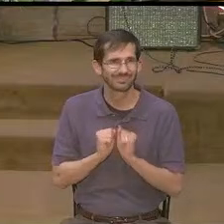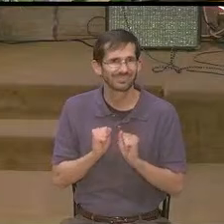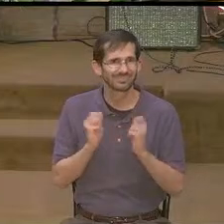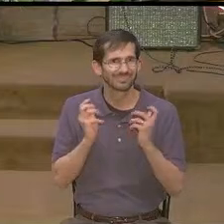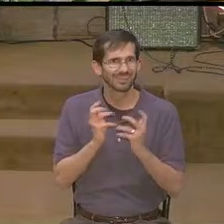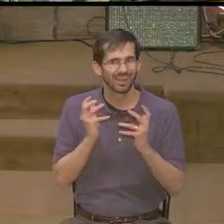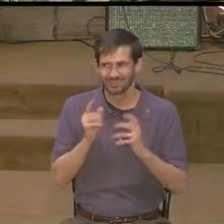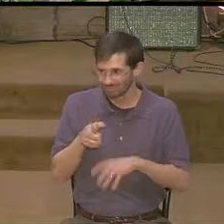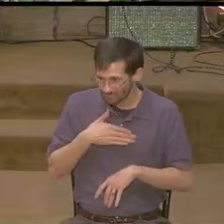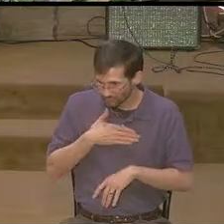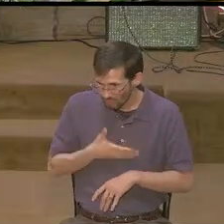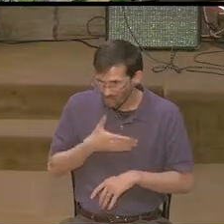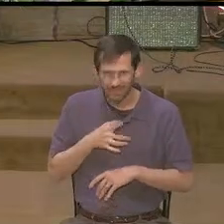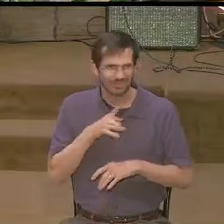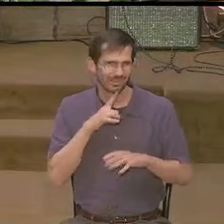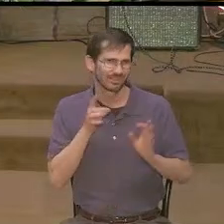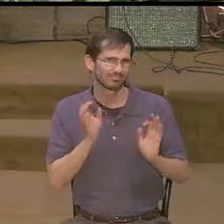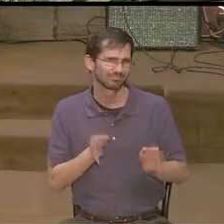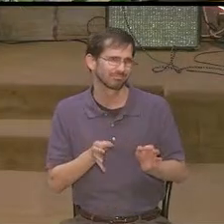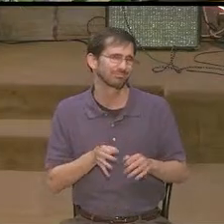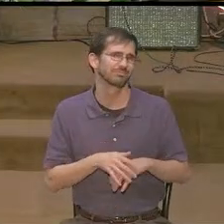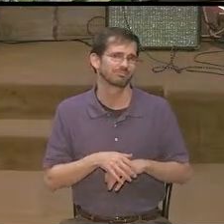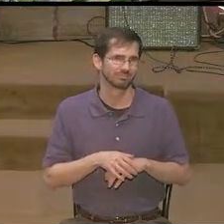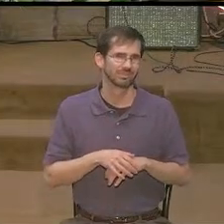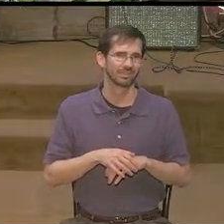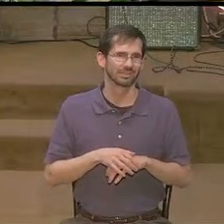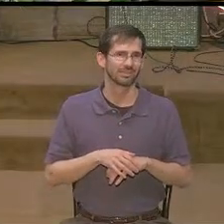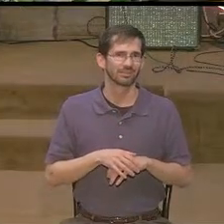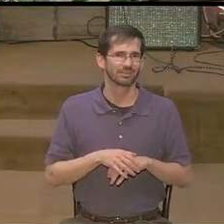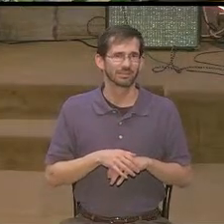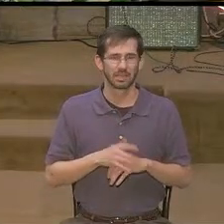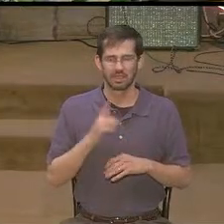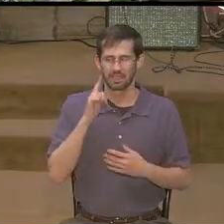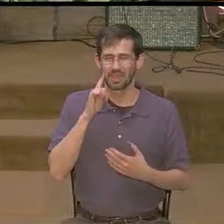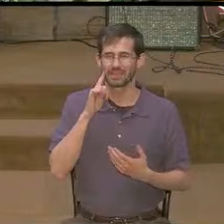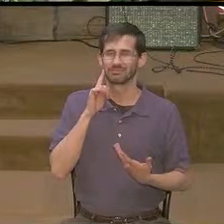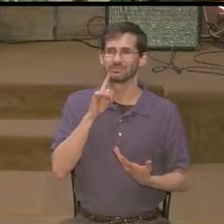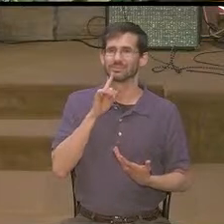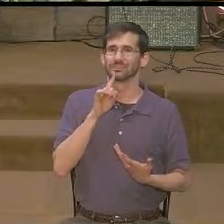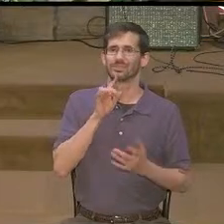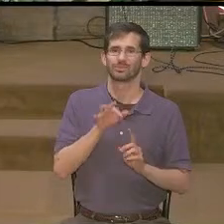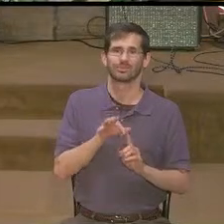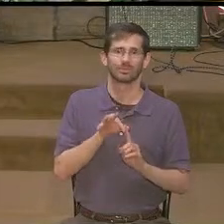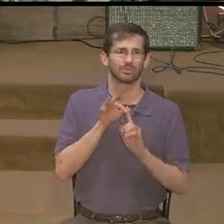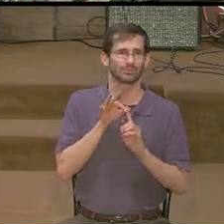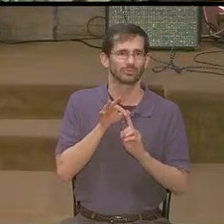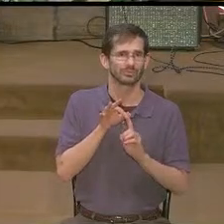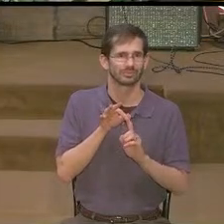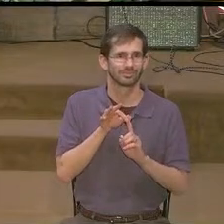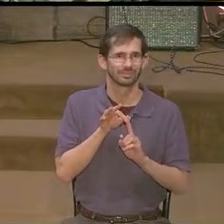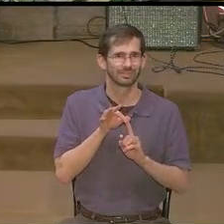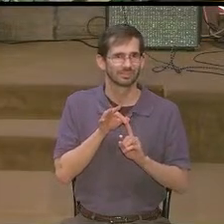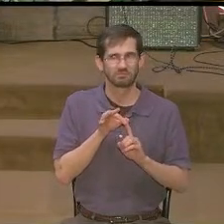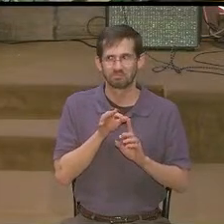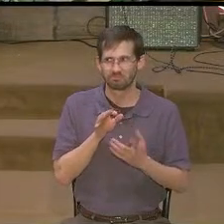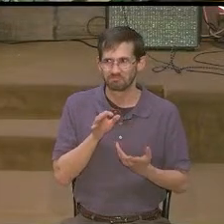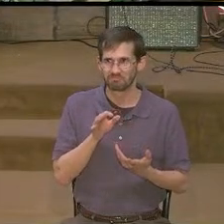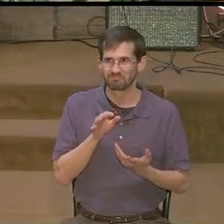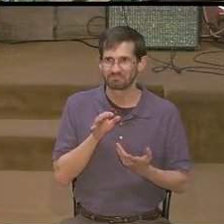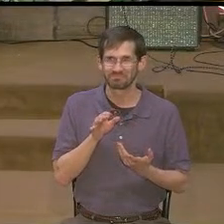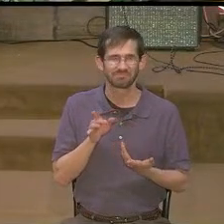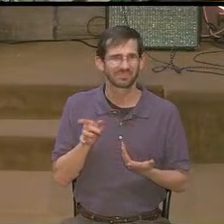you be willing? He said, I absolutely would. And I thought, that's so special. We've never done that here. It's